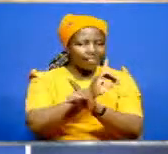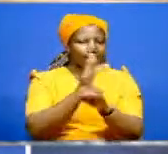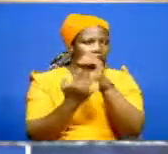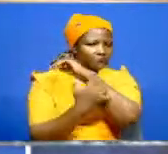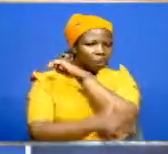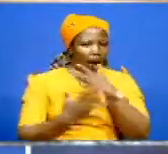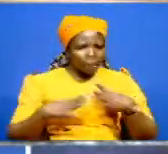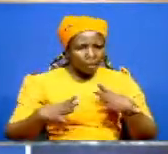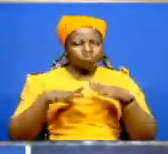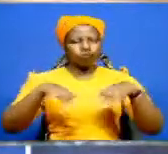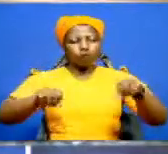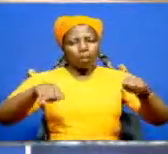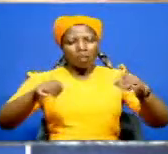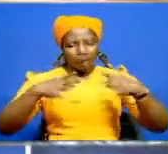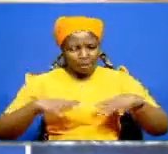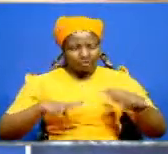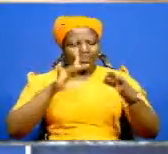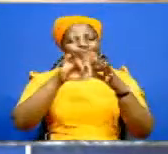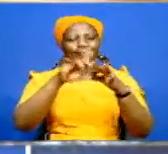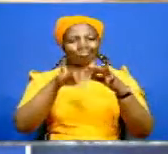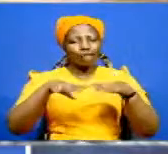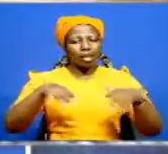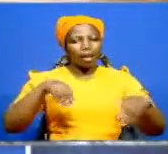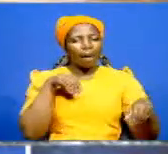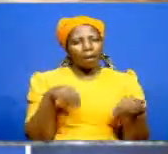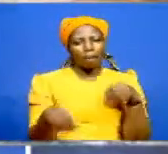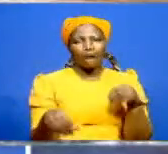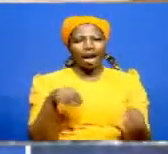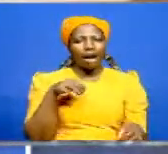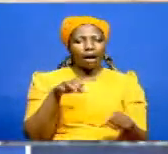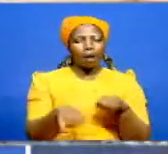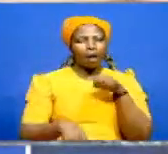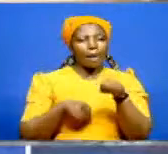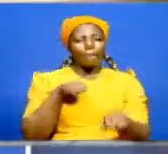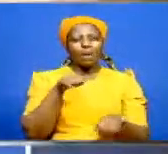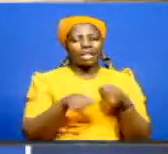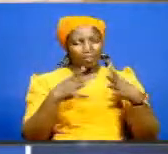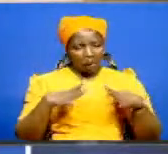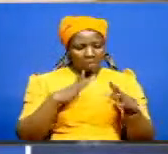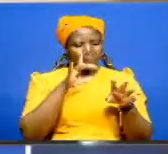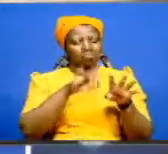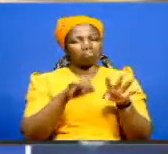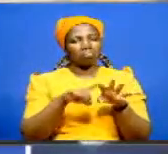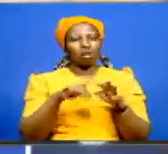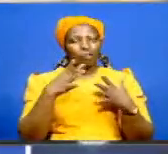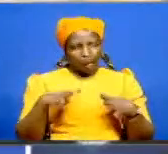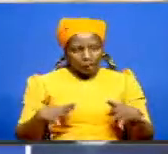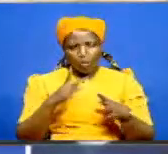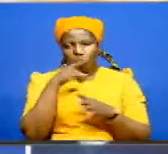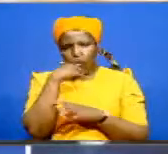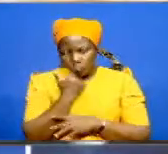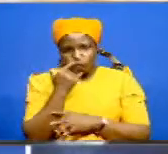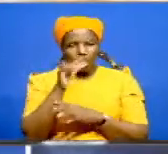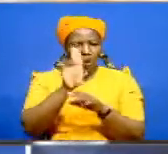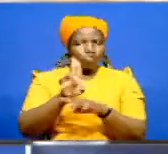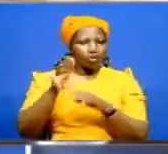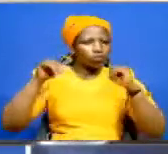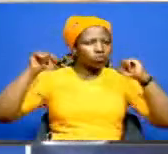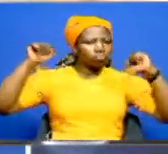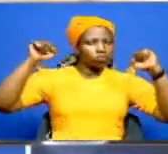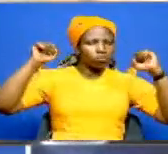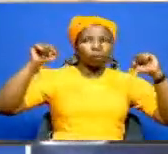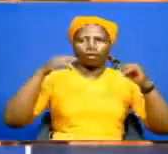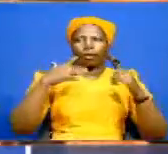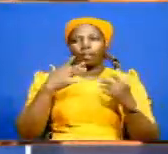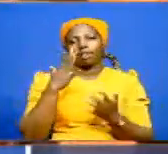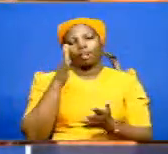bodaboda, watu wa baiskeli, watu wa mkokoteni, kina mama. Bwana Ruto,